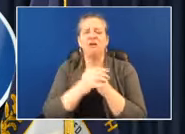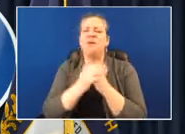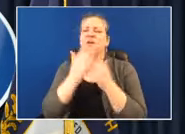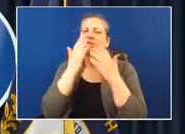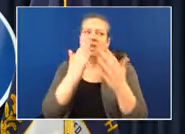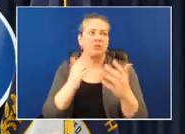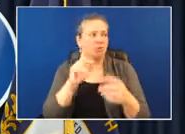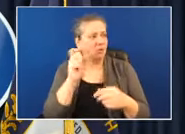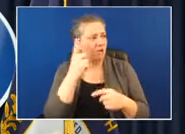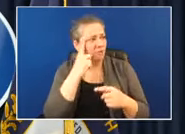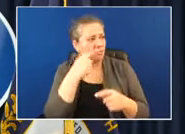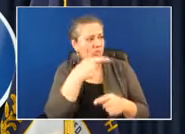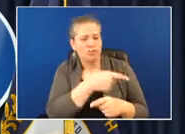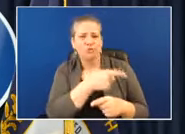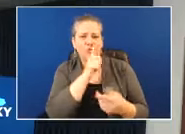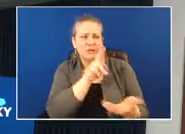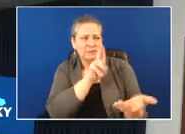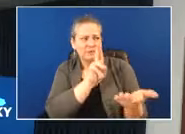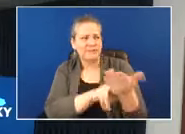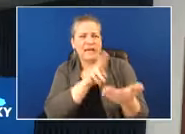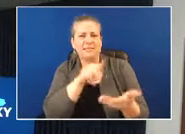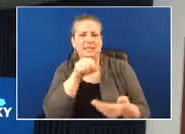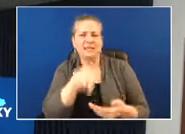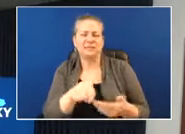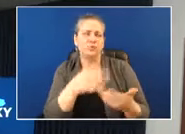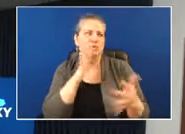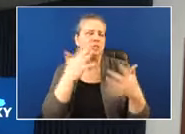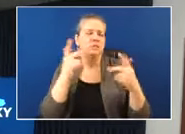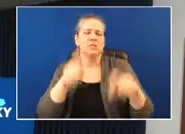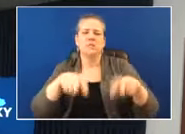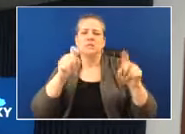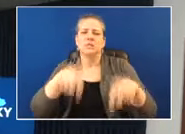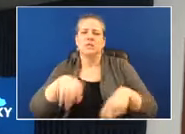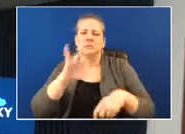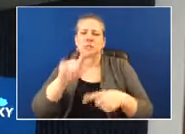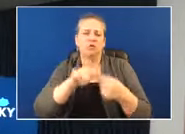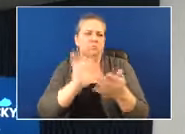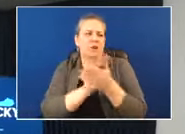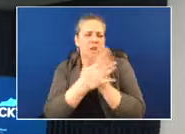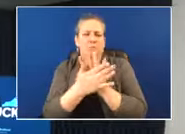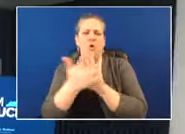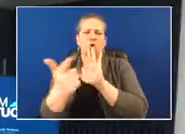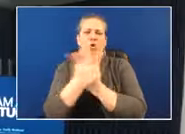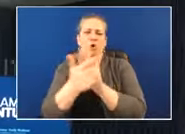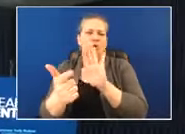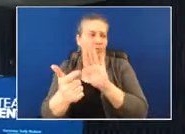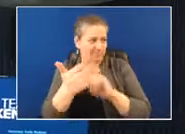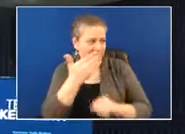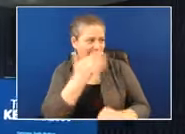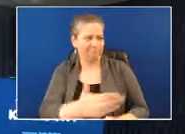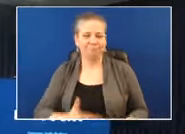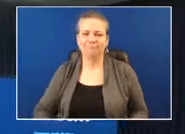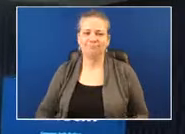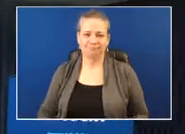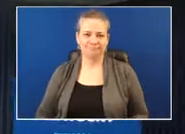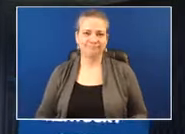Beshear, for signing this much needed bill into law today. Thank you.